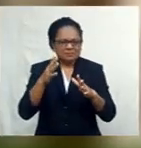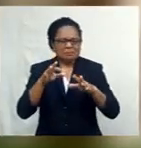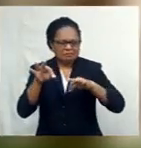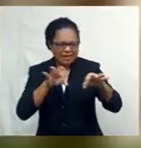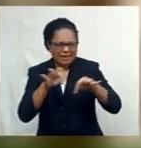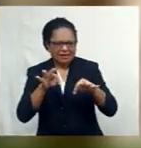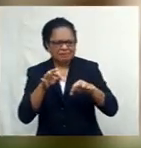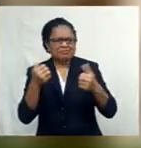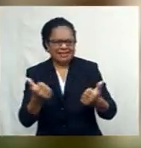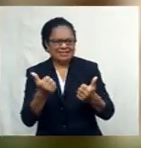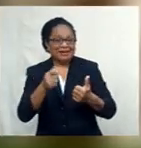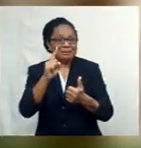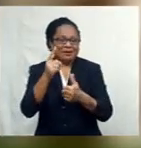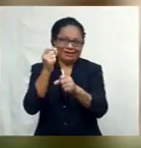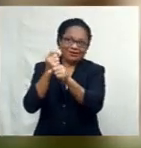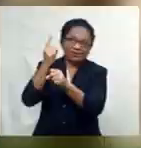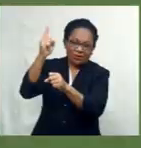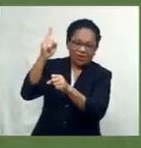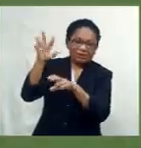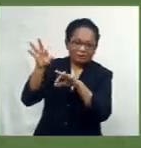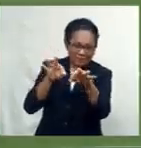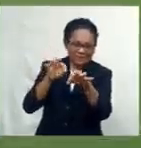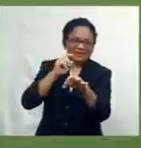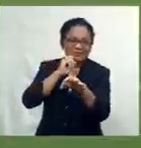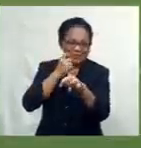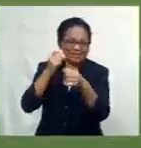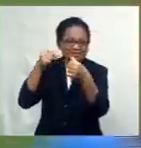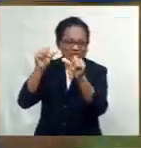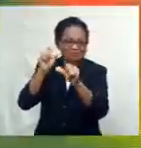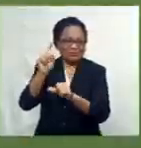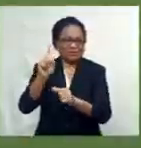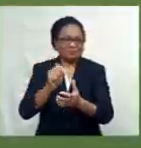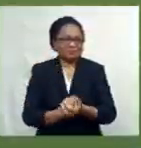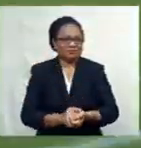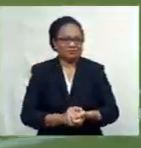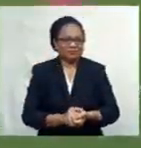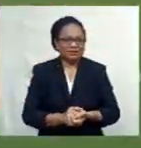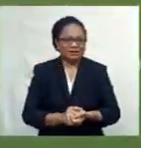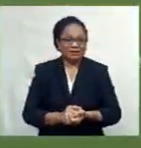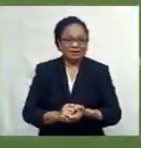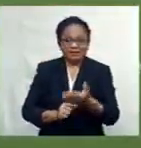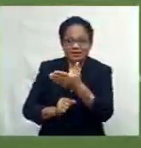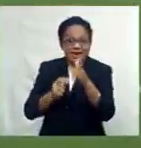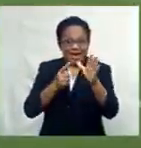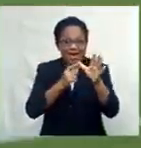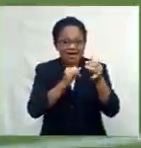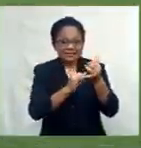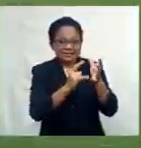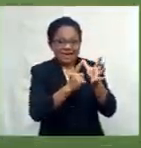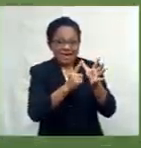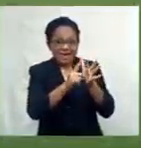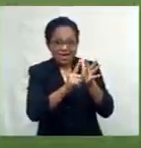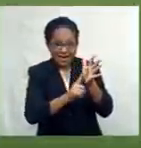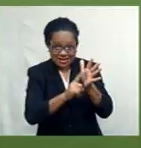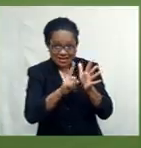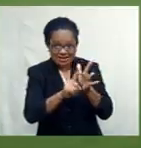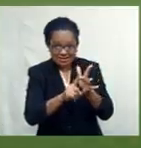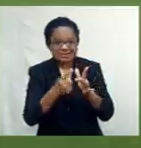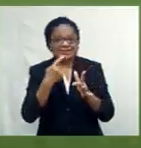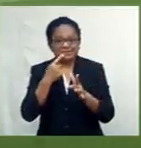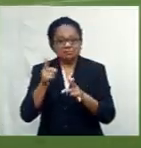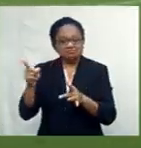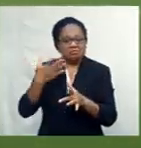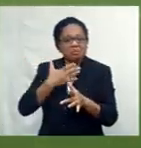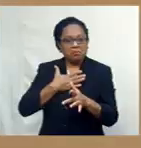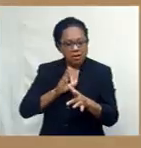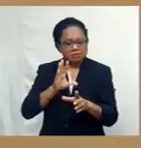only God's plan prevails. Fellow teammate Asaeli Tuivuaka says he wants to continue playing more games for the national